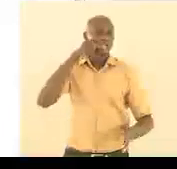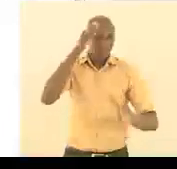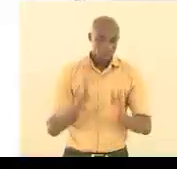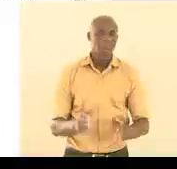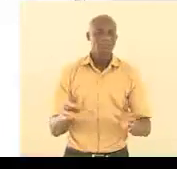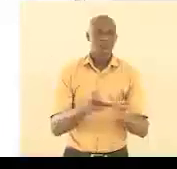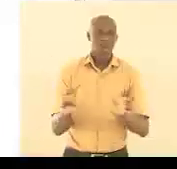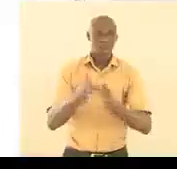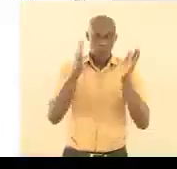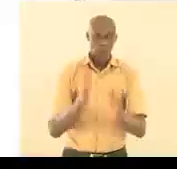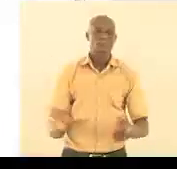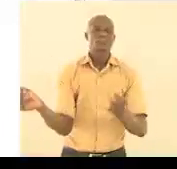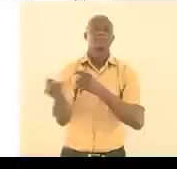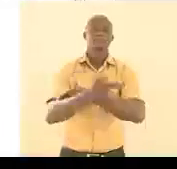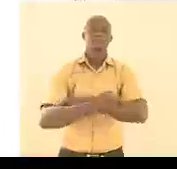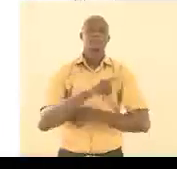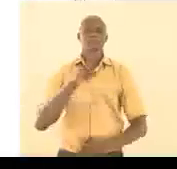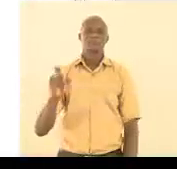Christians today?